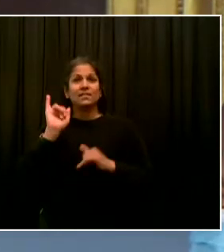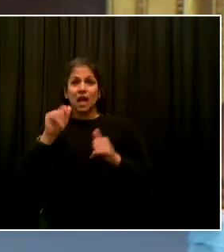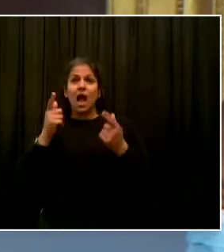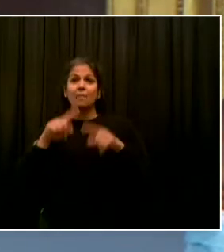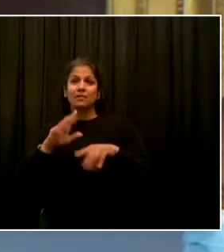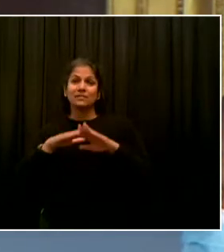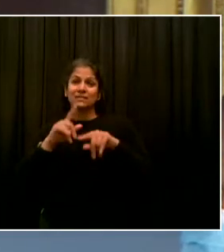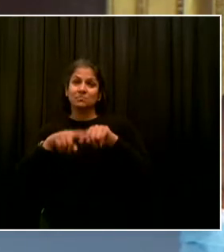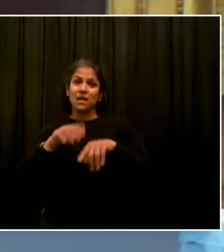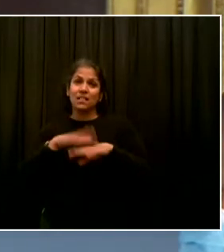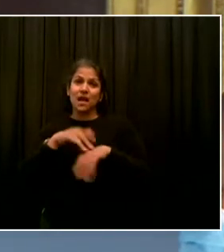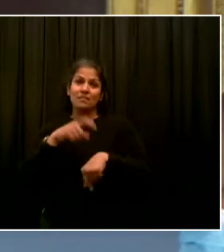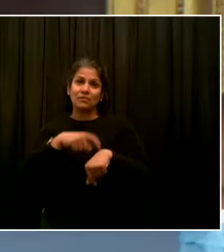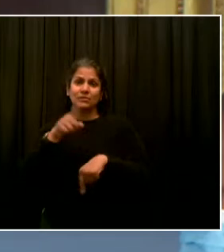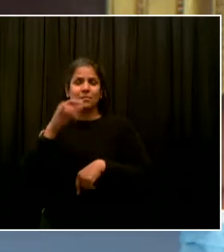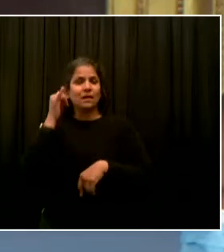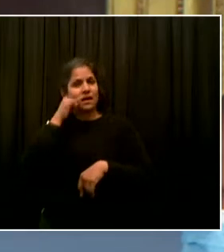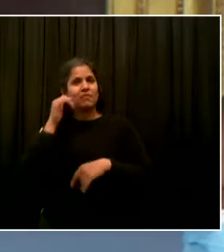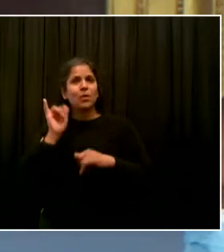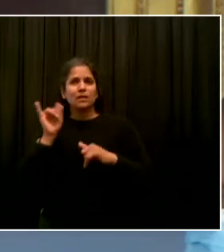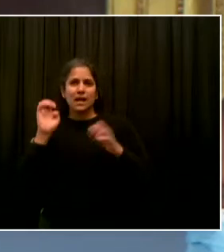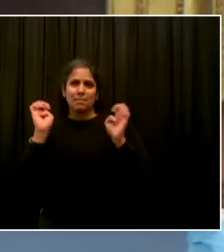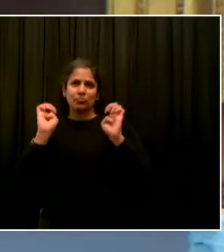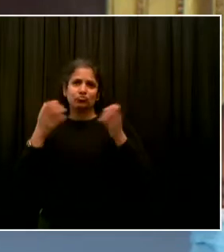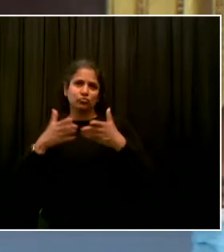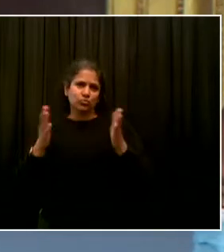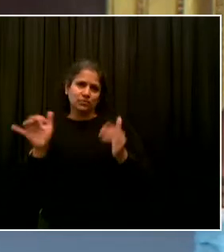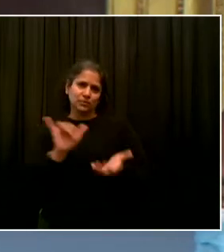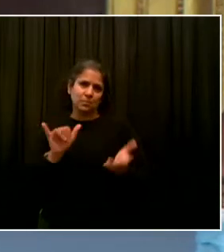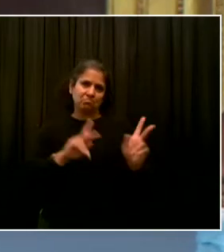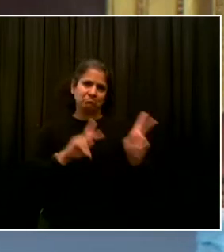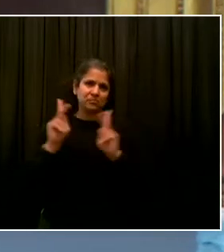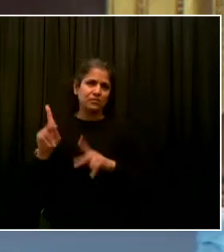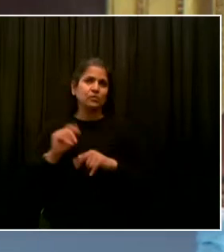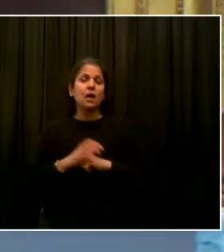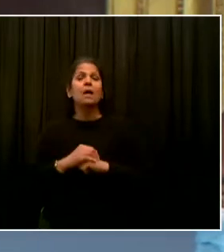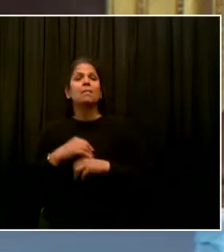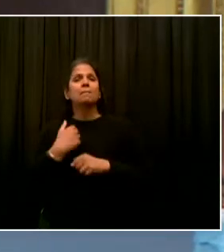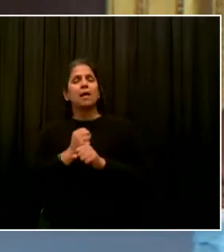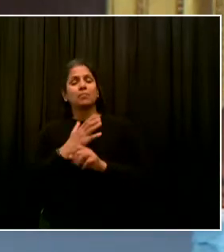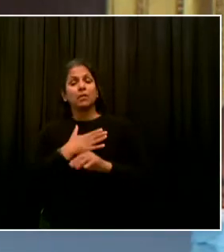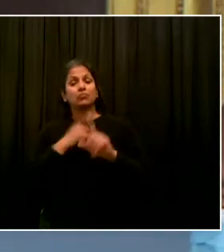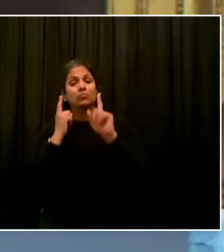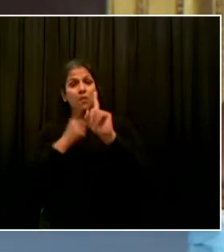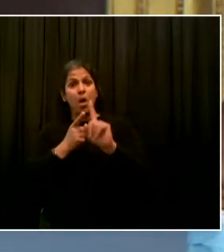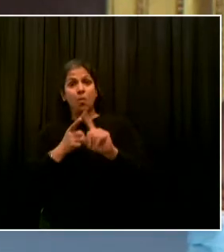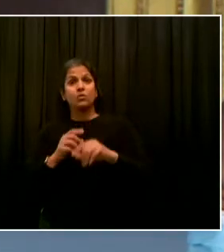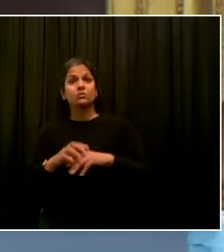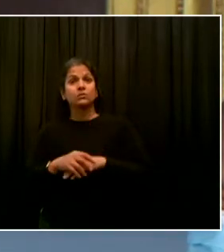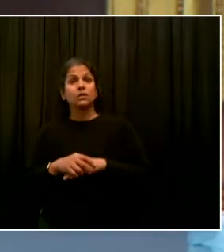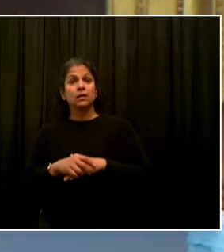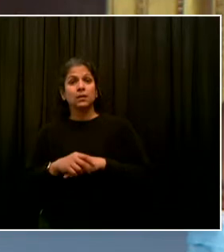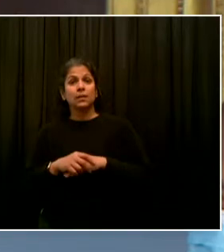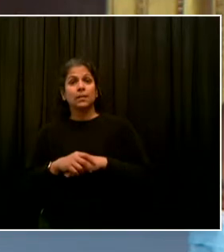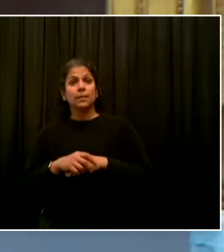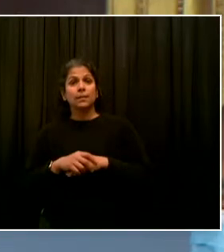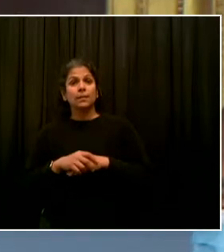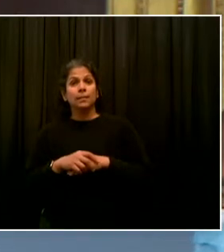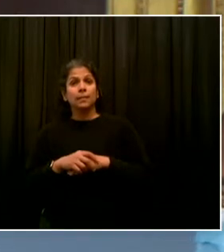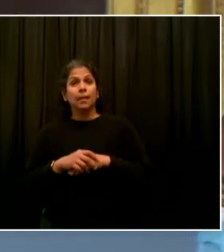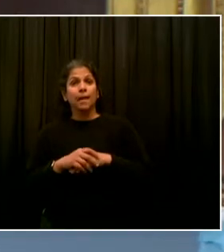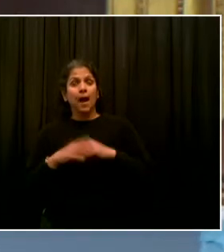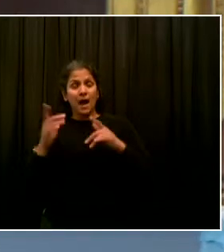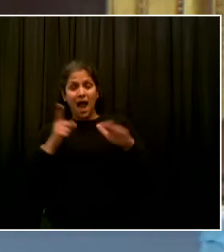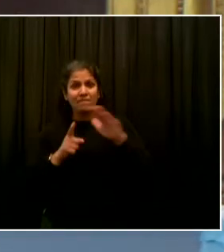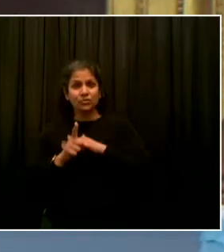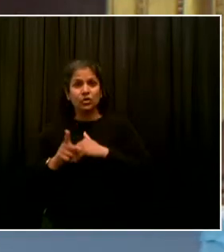room at a time when other people have gone. But I just wanted to make the point that one of the press offs is to one of our resource navigators, where somebody will call you back so there's no